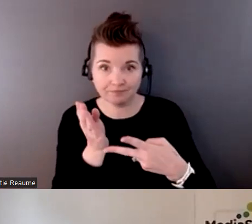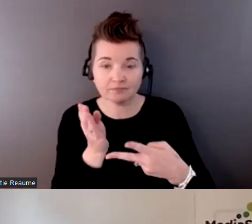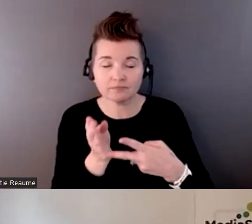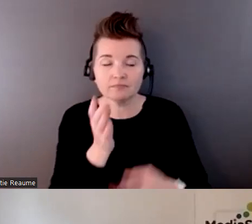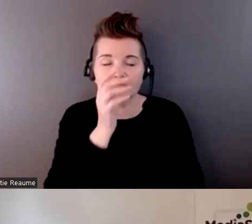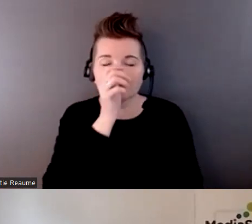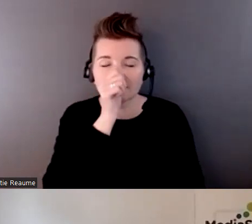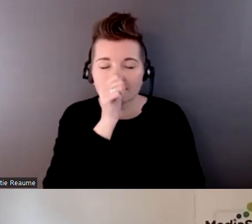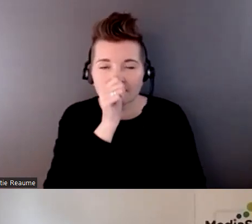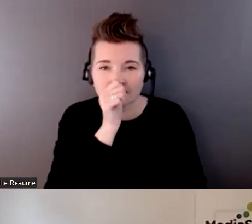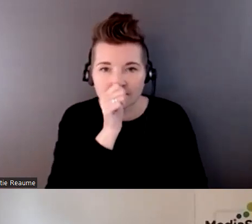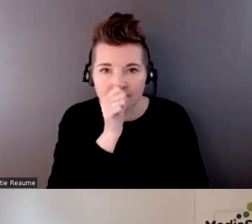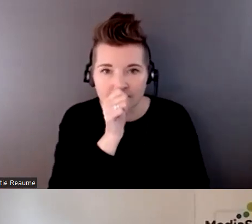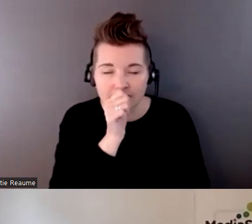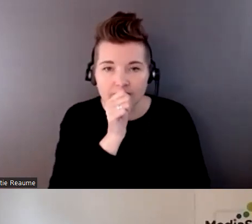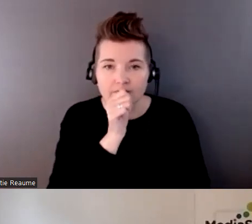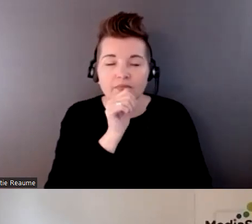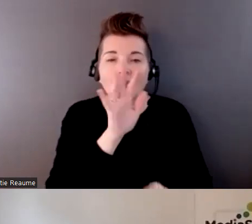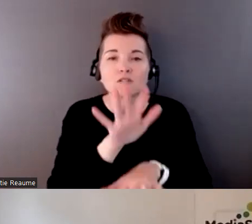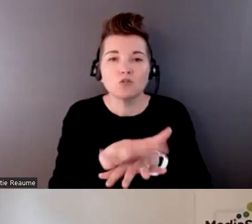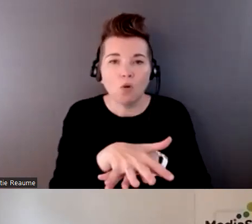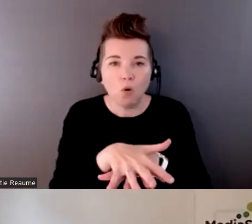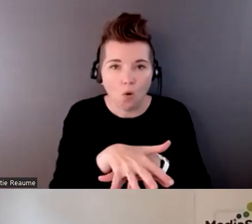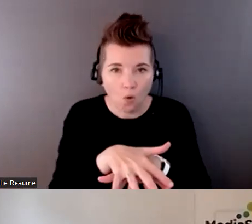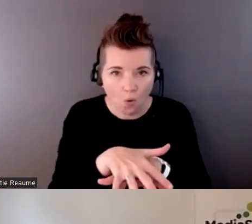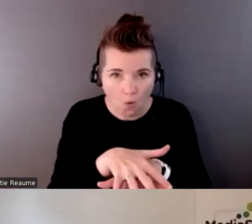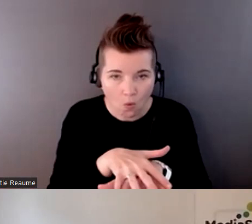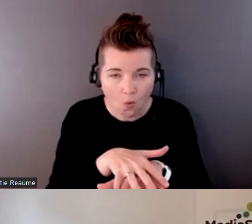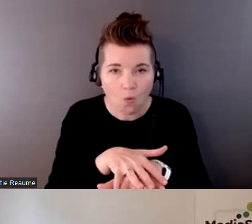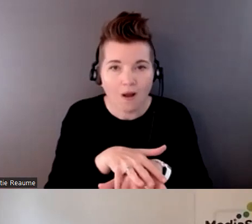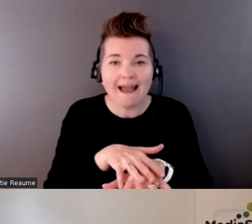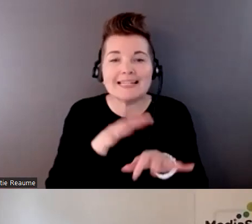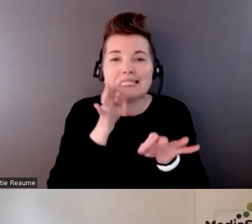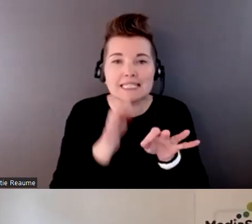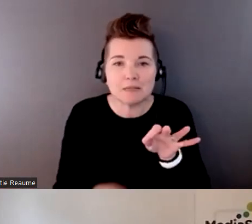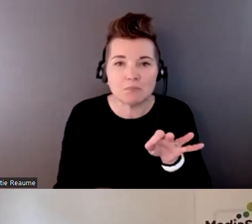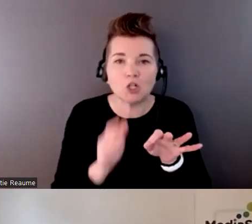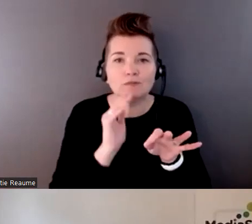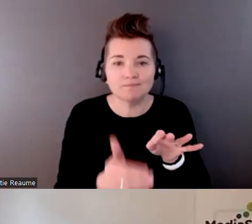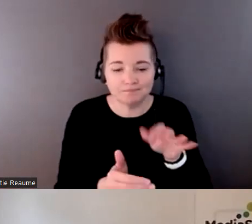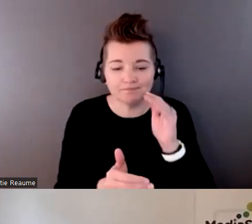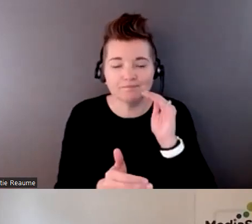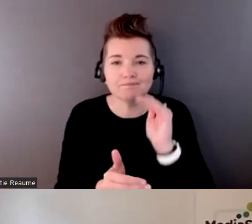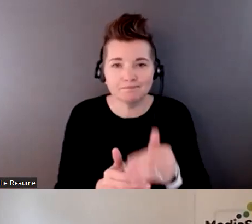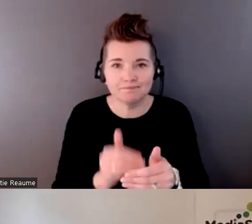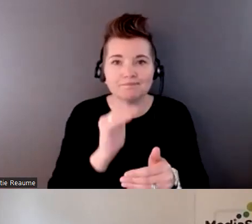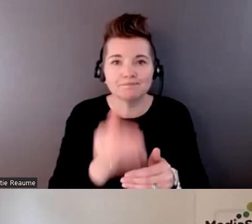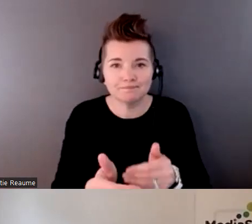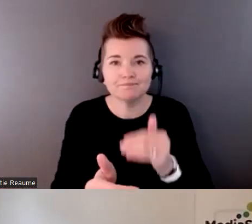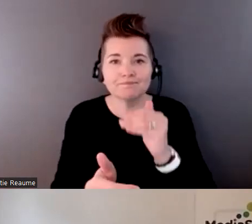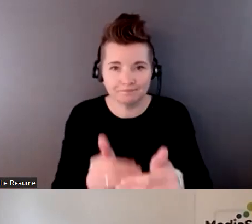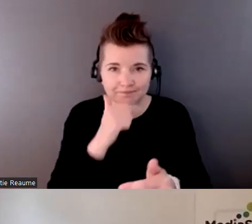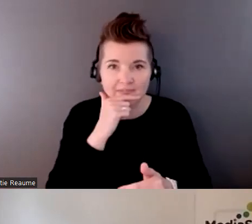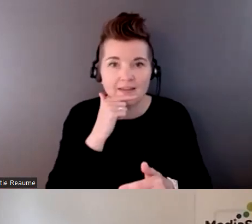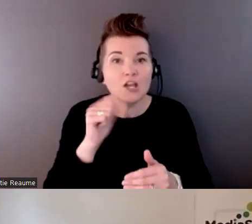and very slow and really break it down as simple as possible and address one Topic at